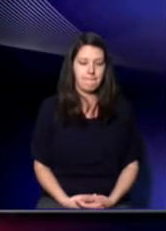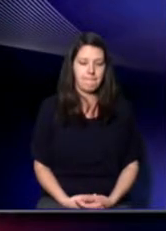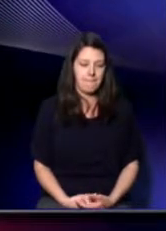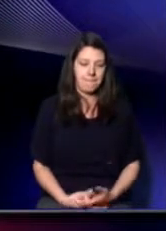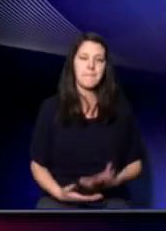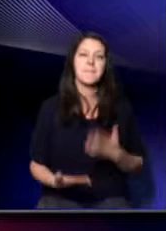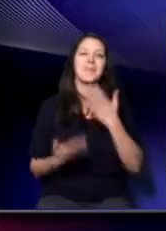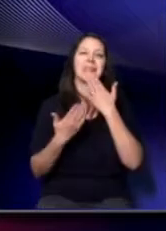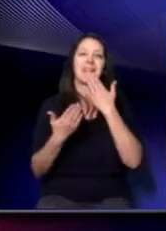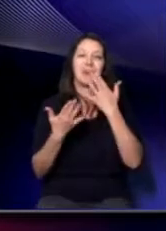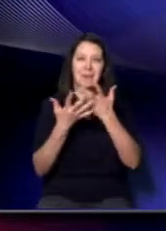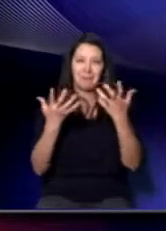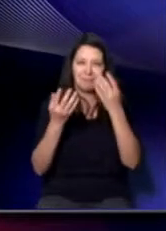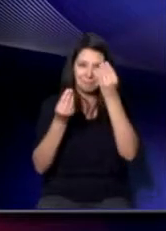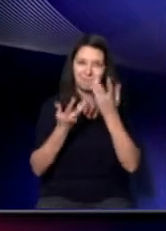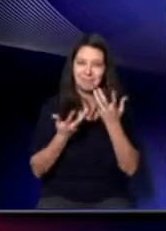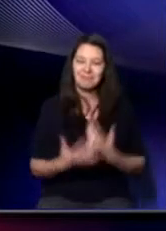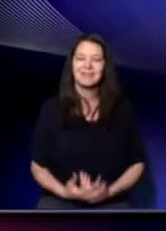Thank you very much.